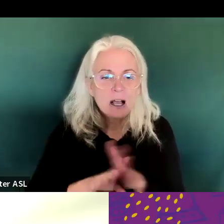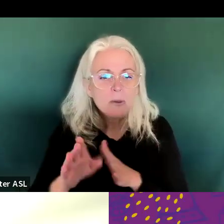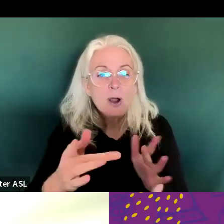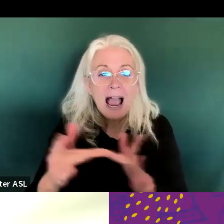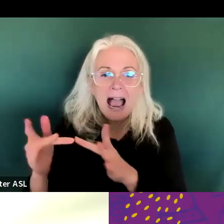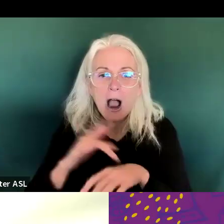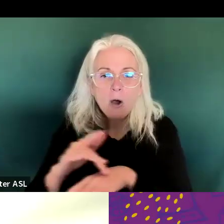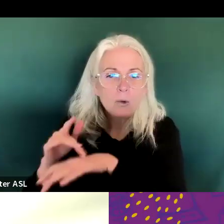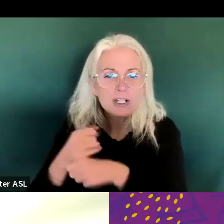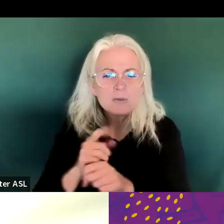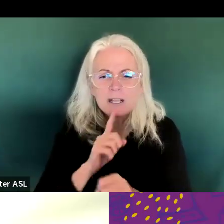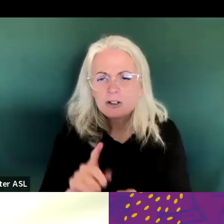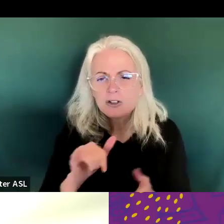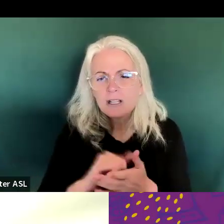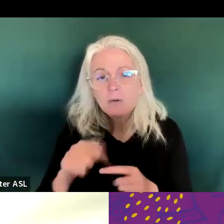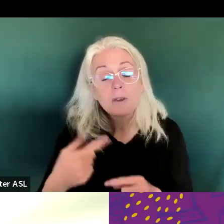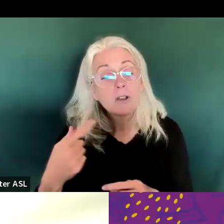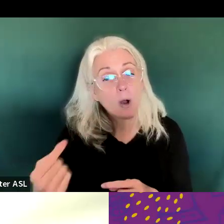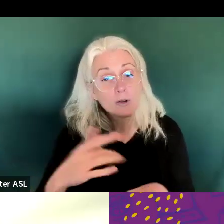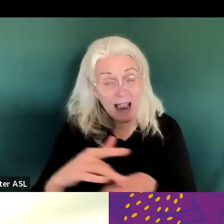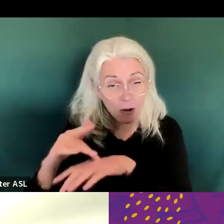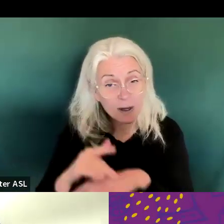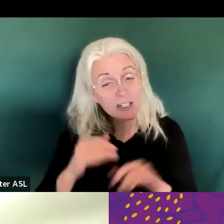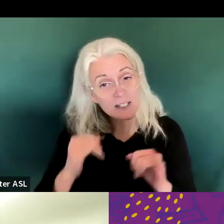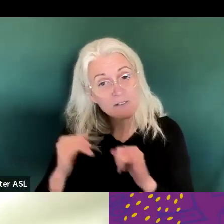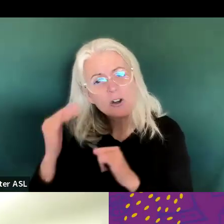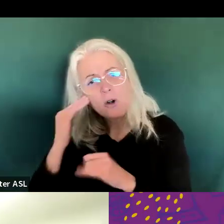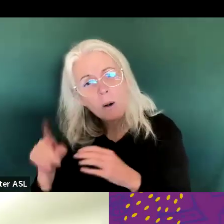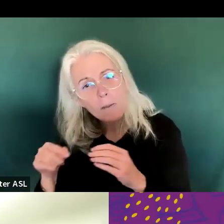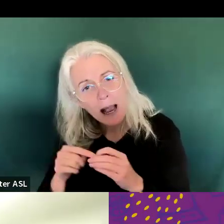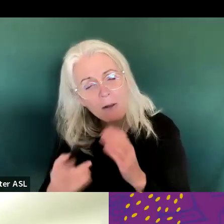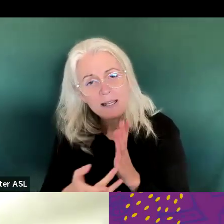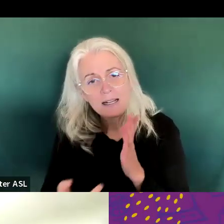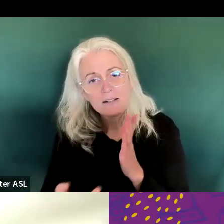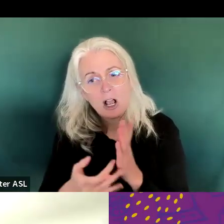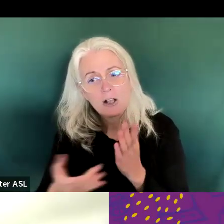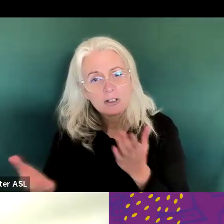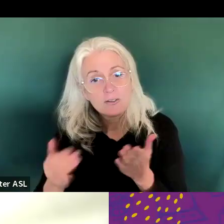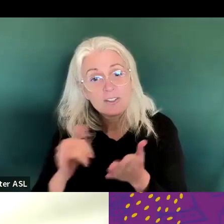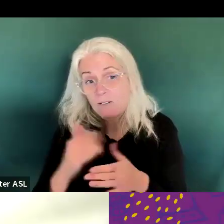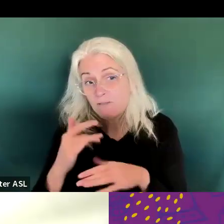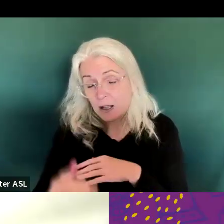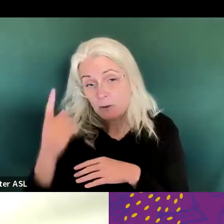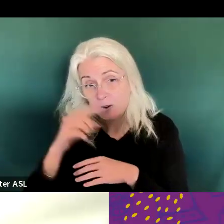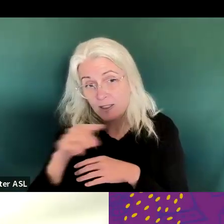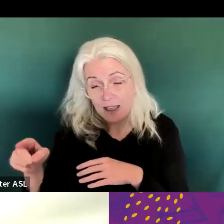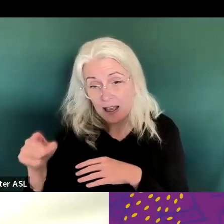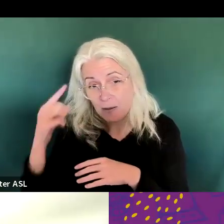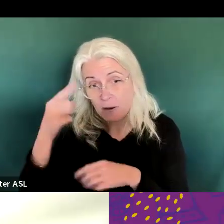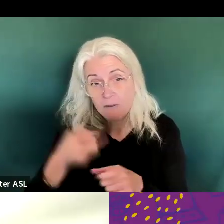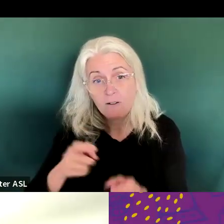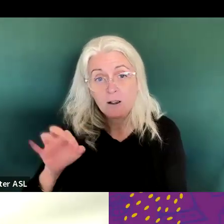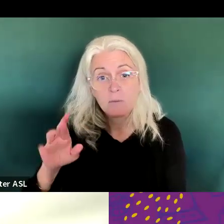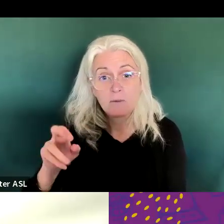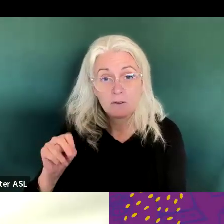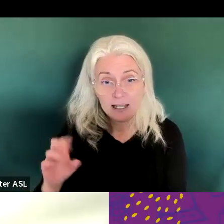making sure when we go out to outreach, individuals know about the technology services that are available to them through Fresno County